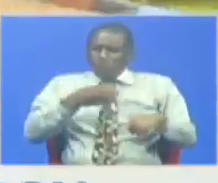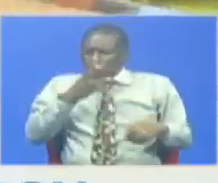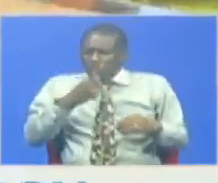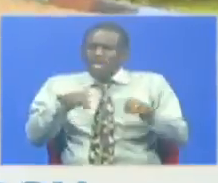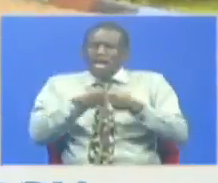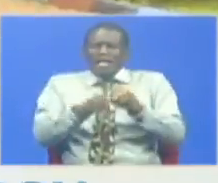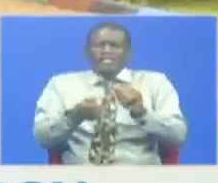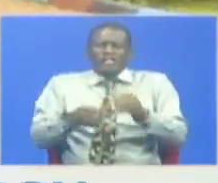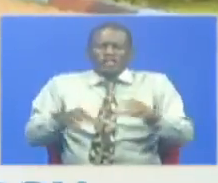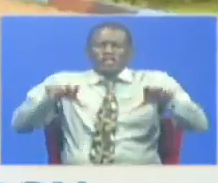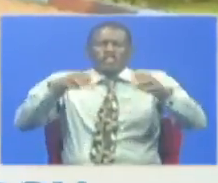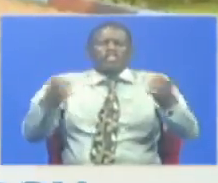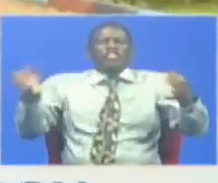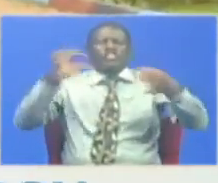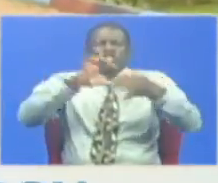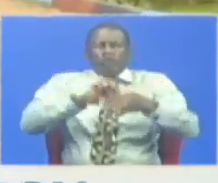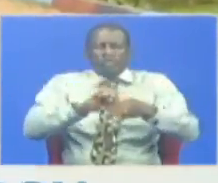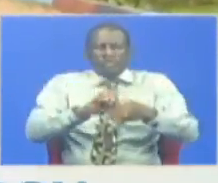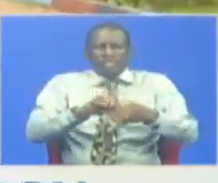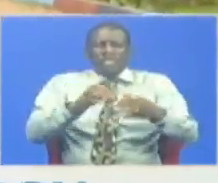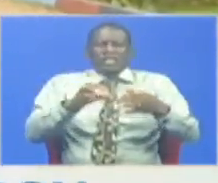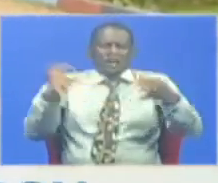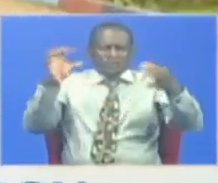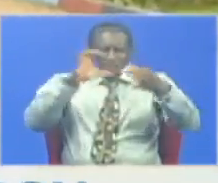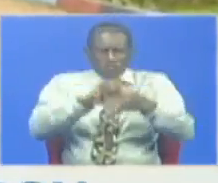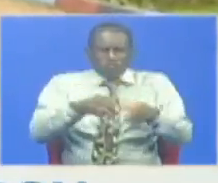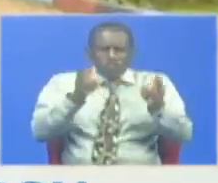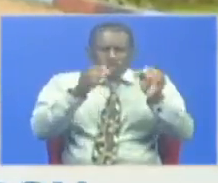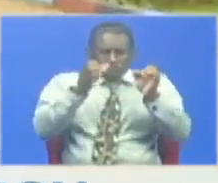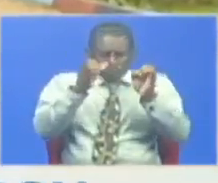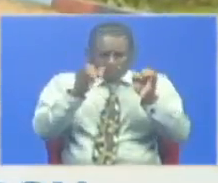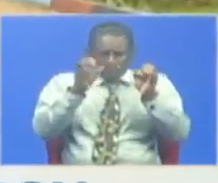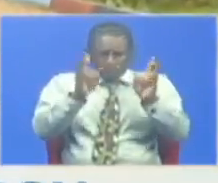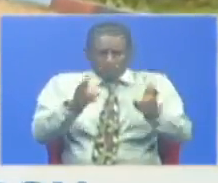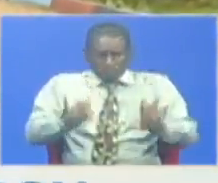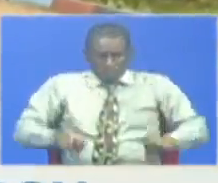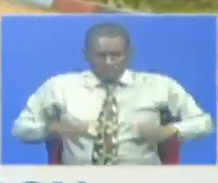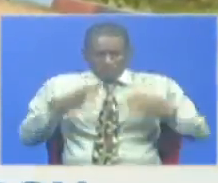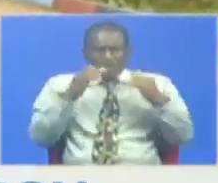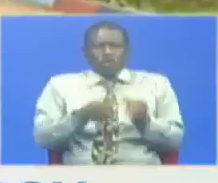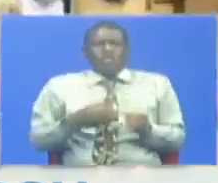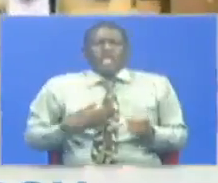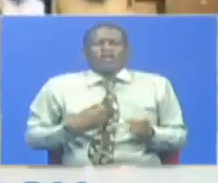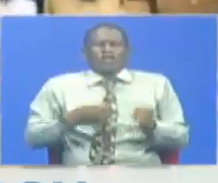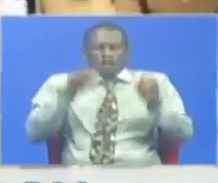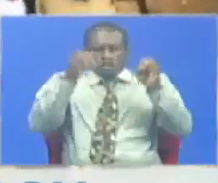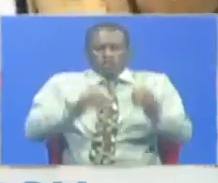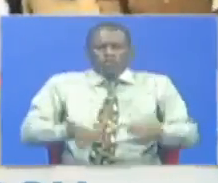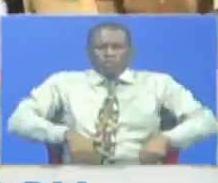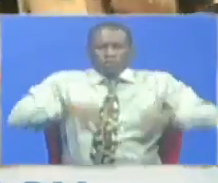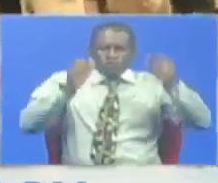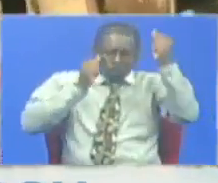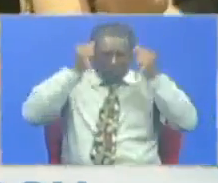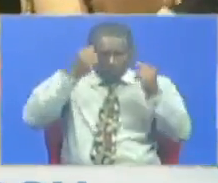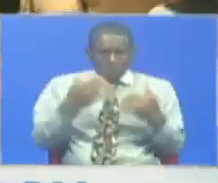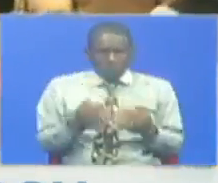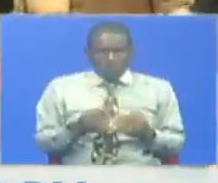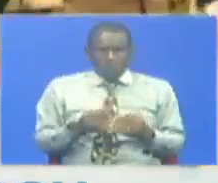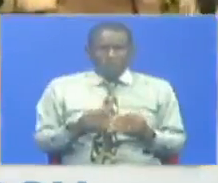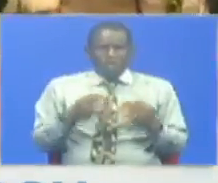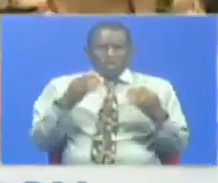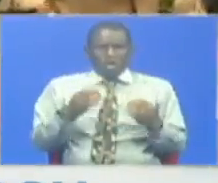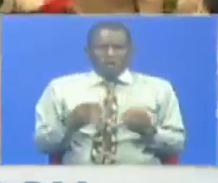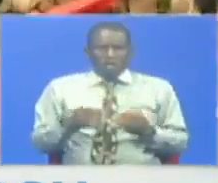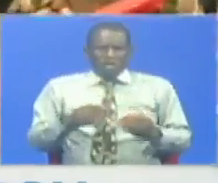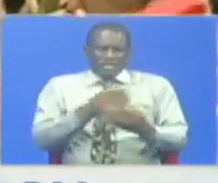life, the KDF is now changing guard into a new chapter with General Kibochi at the helm. A caravan of his